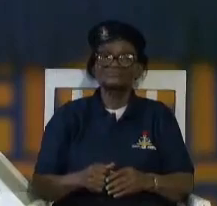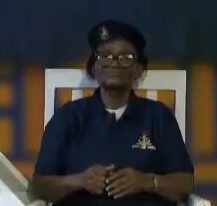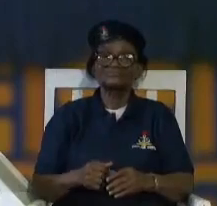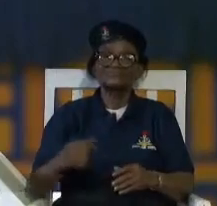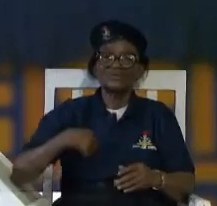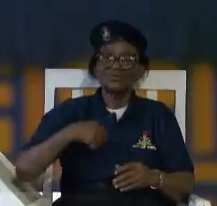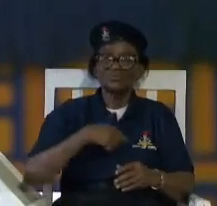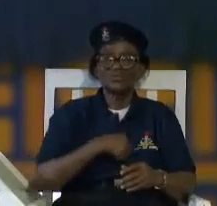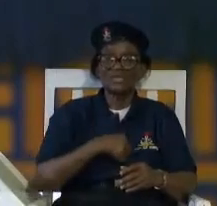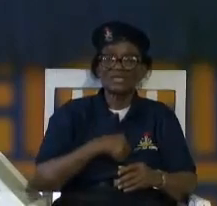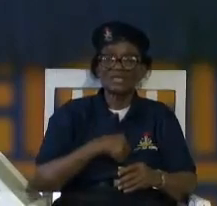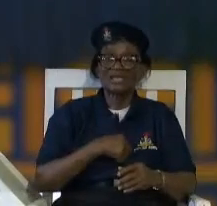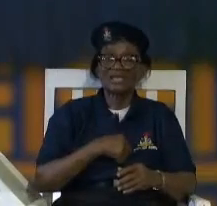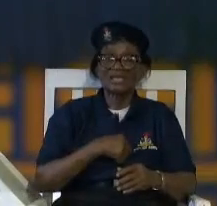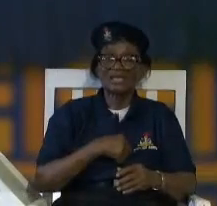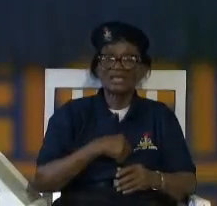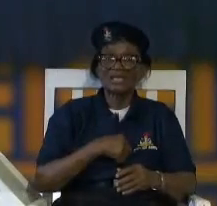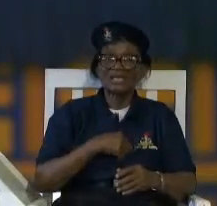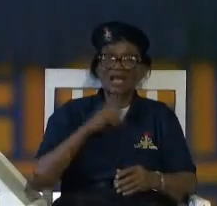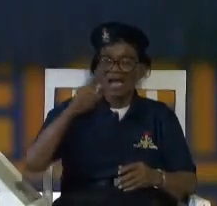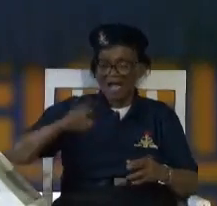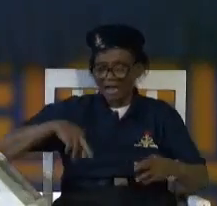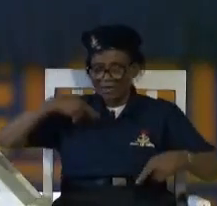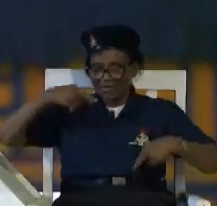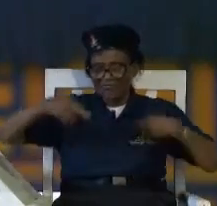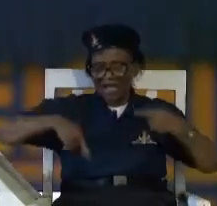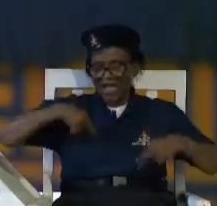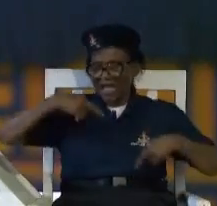We are revived.